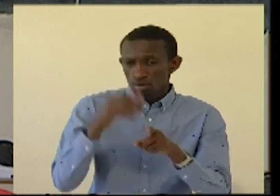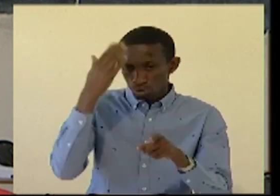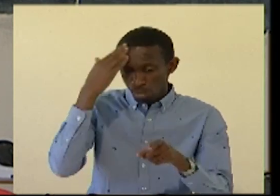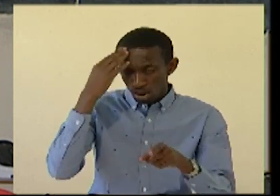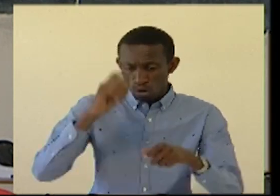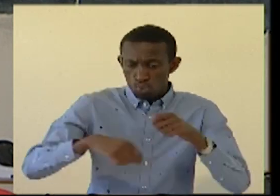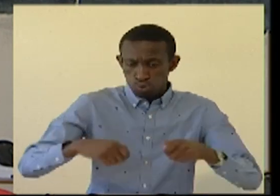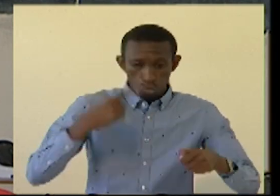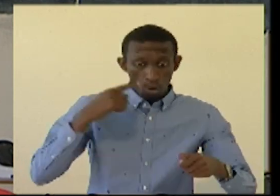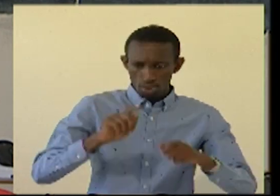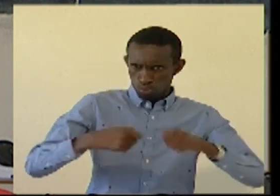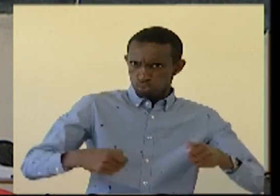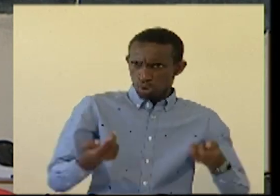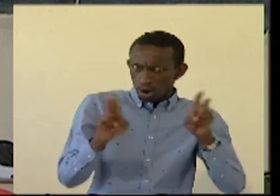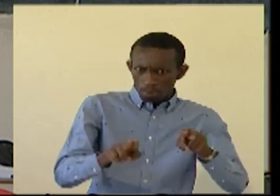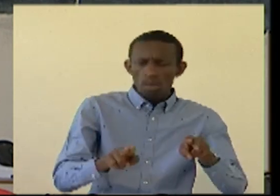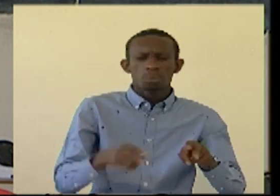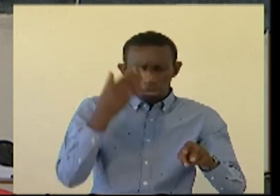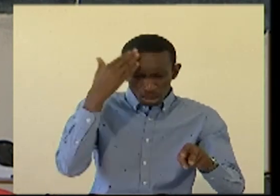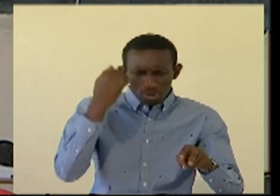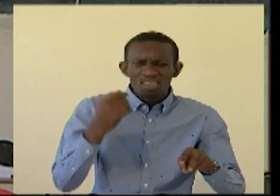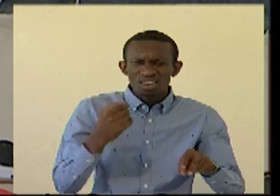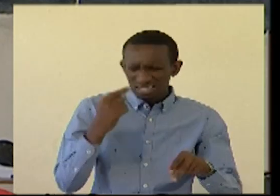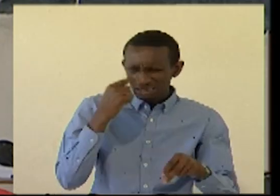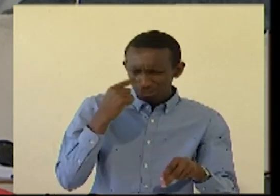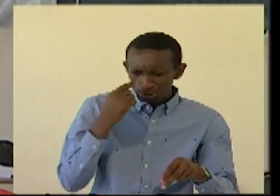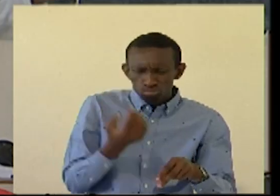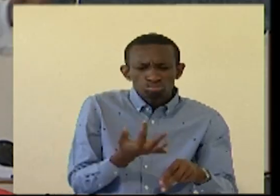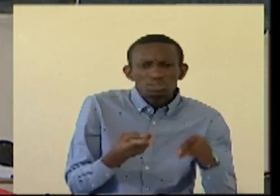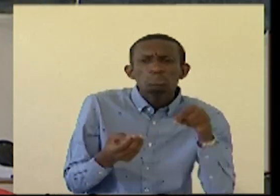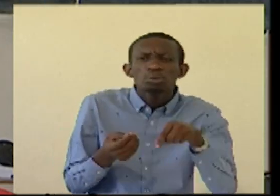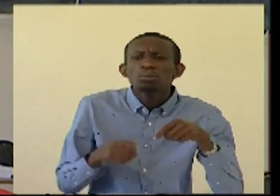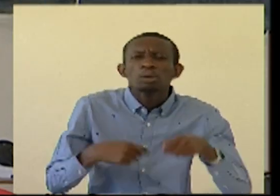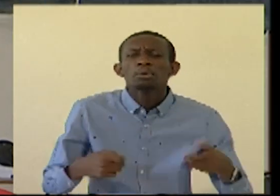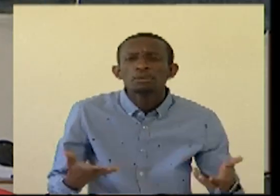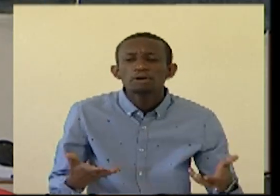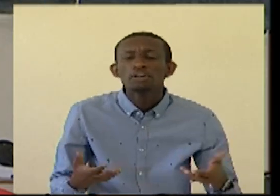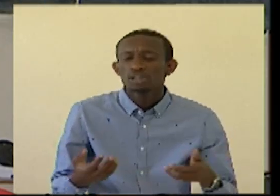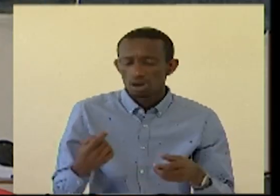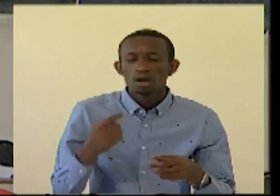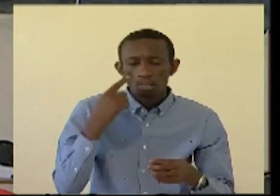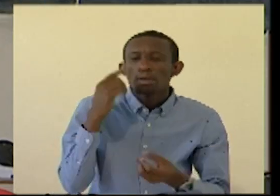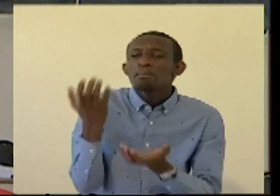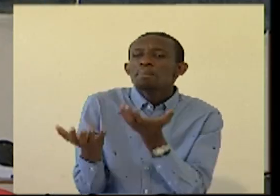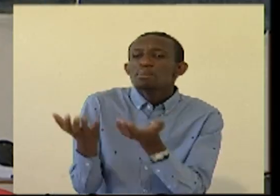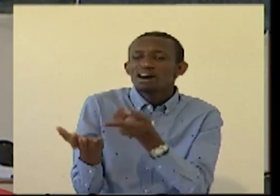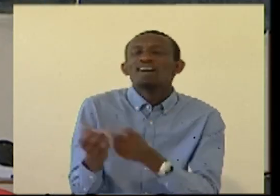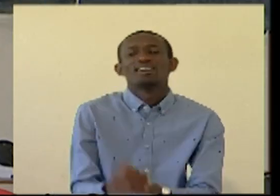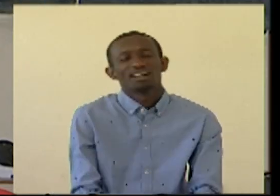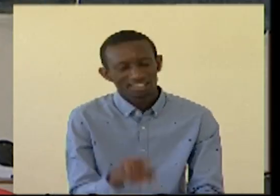From that relationship between the mass and the number of particles, what we have called the